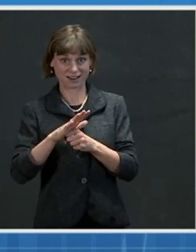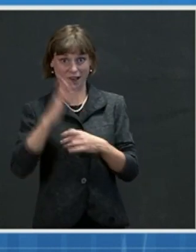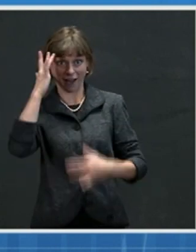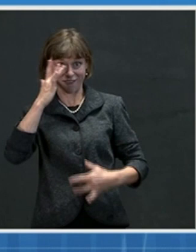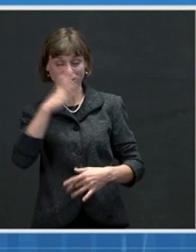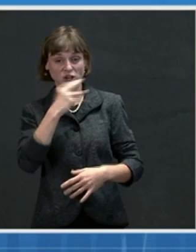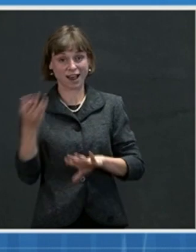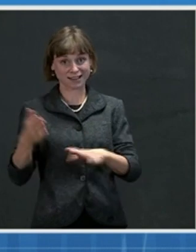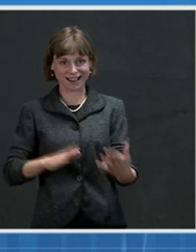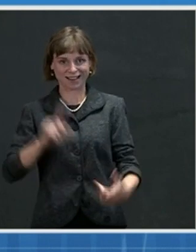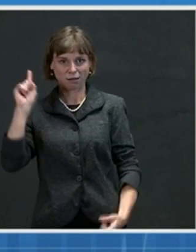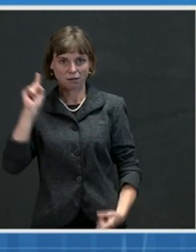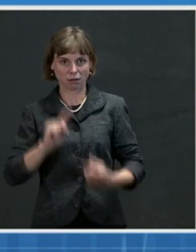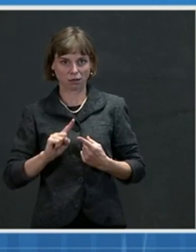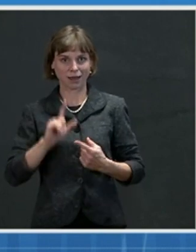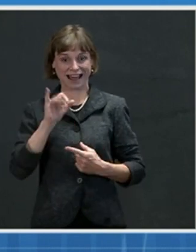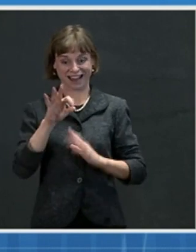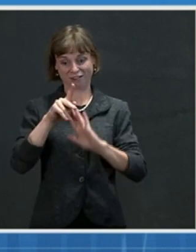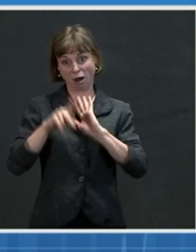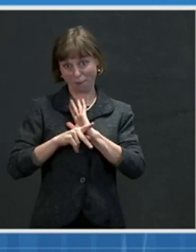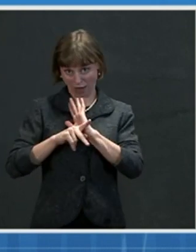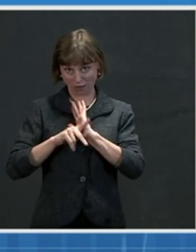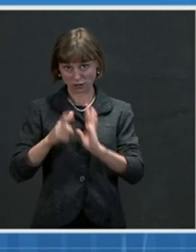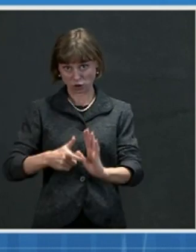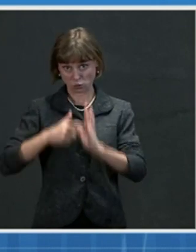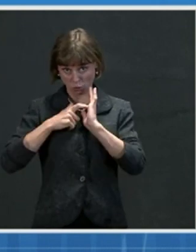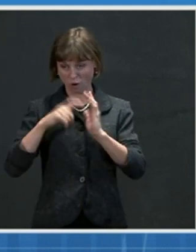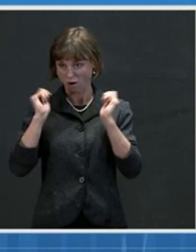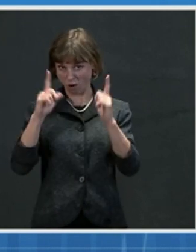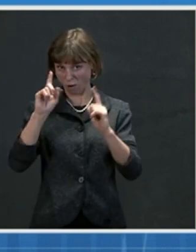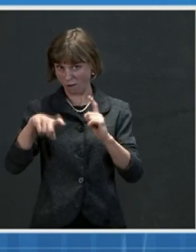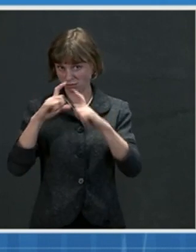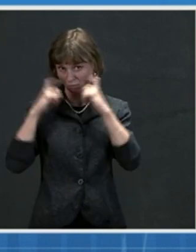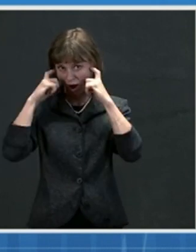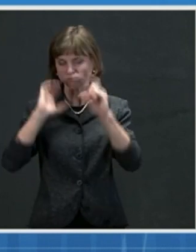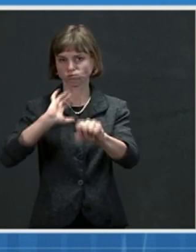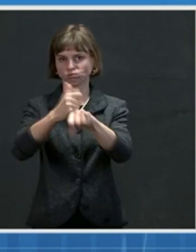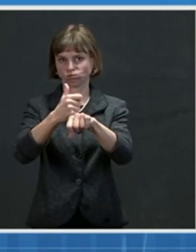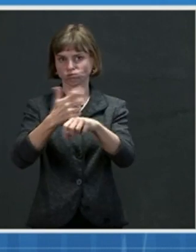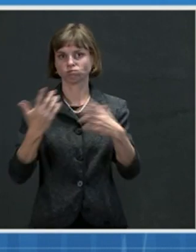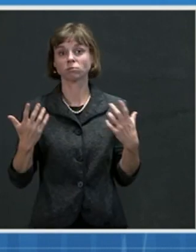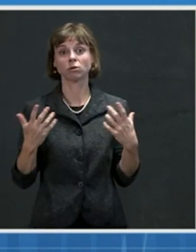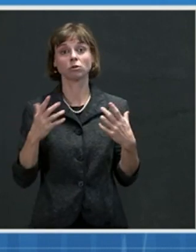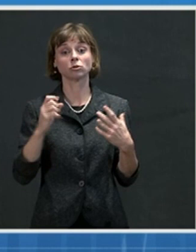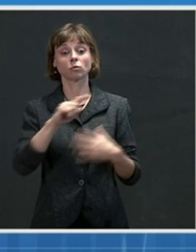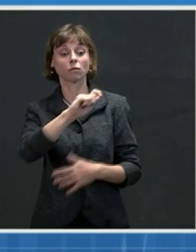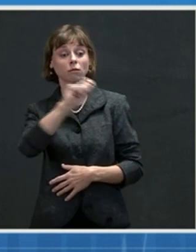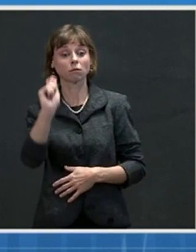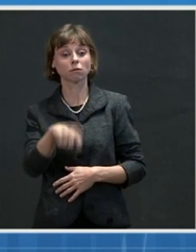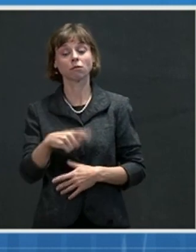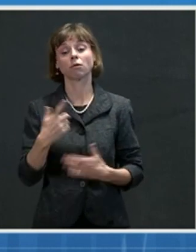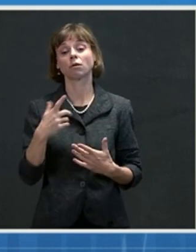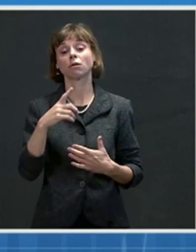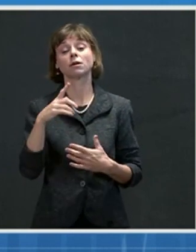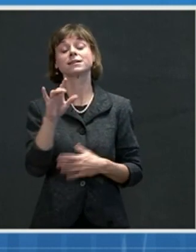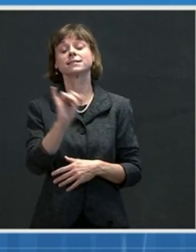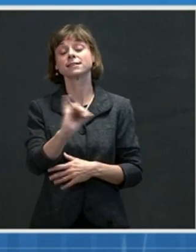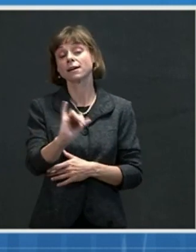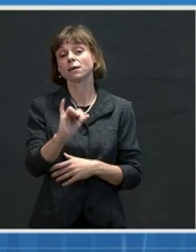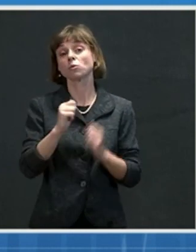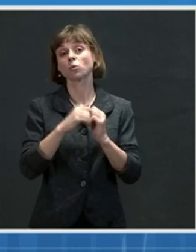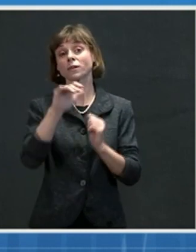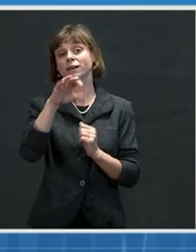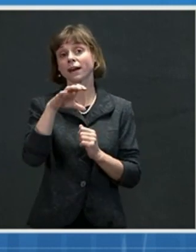that require everyone to wear a mask have been implemented. So with cases, hospitalizations, and deaths